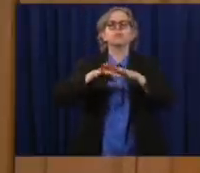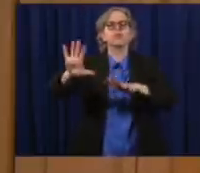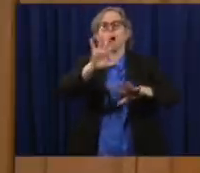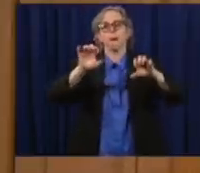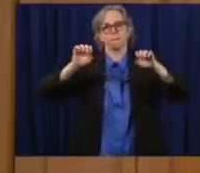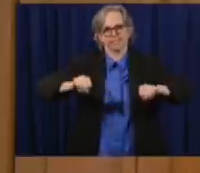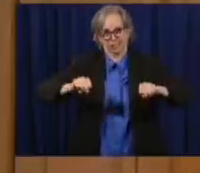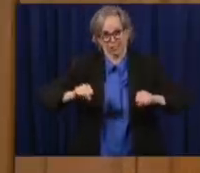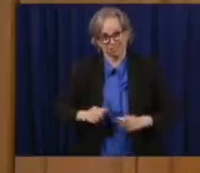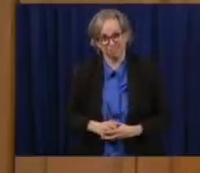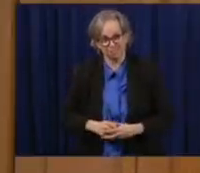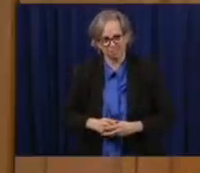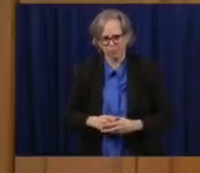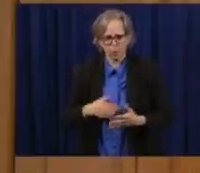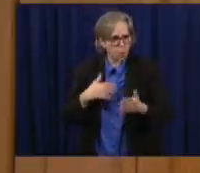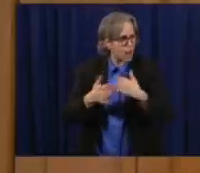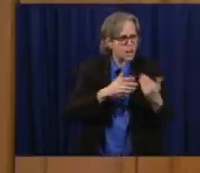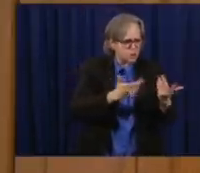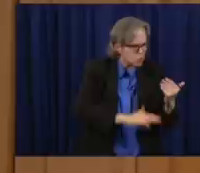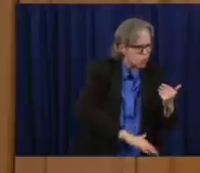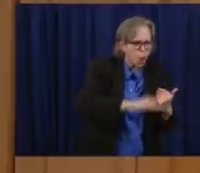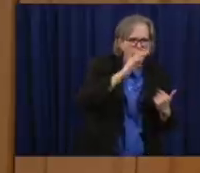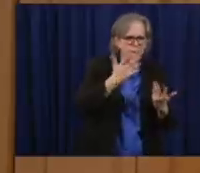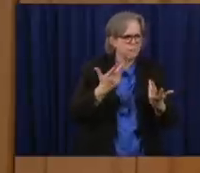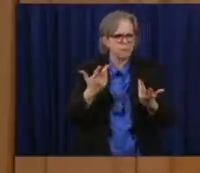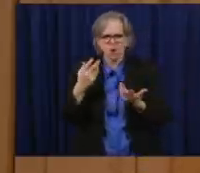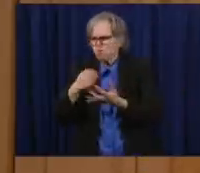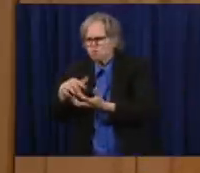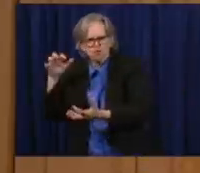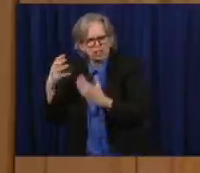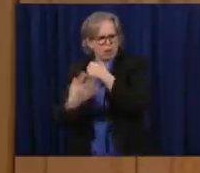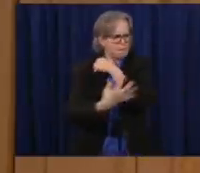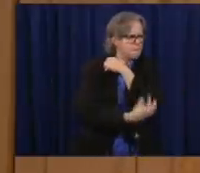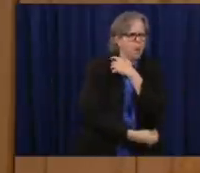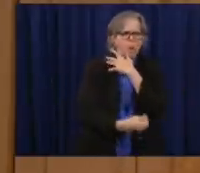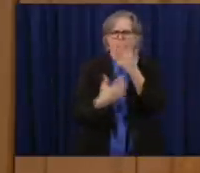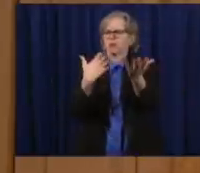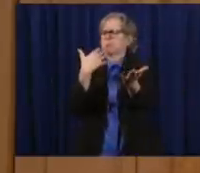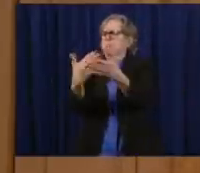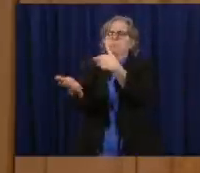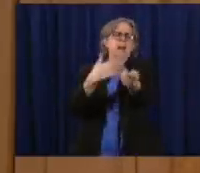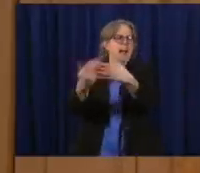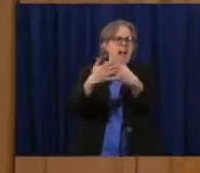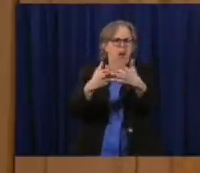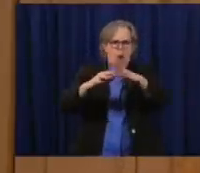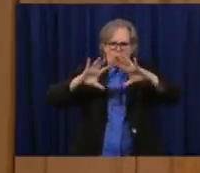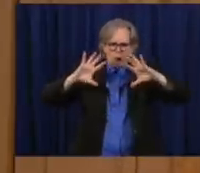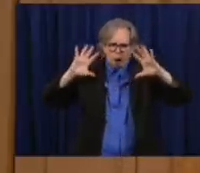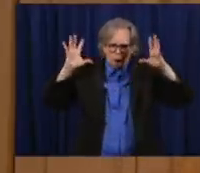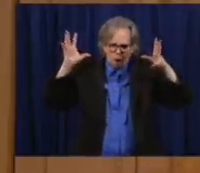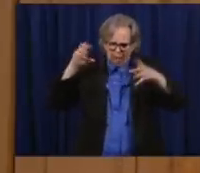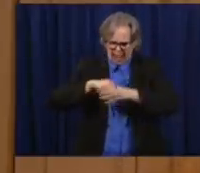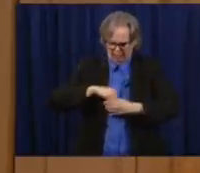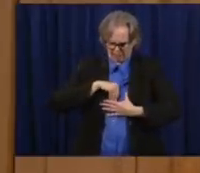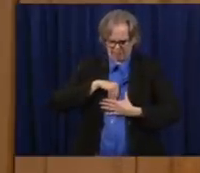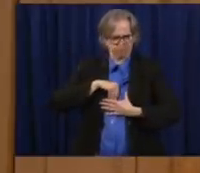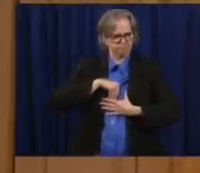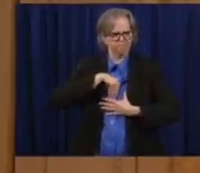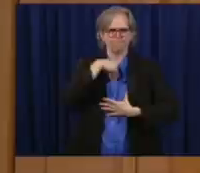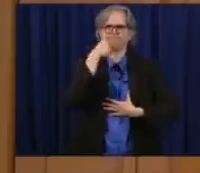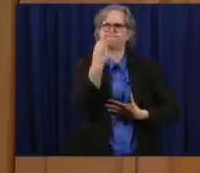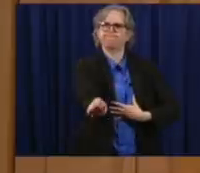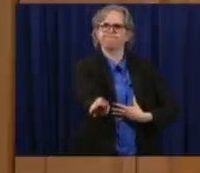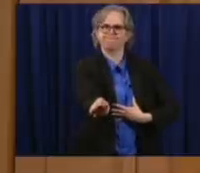poor, whatever community, that we all have something to give, and it is that vital spark. And something that